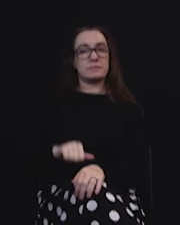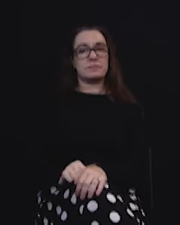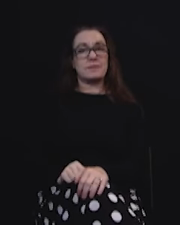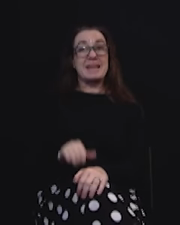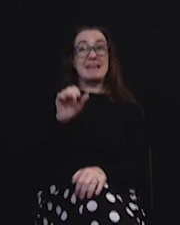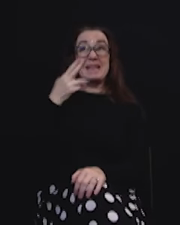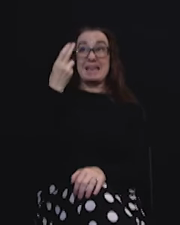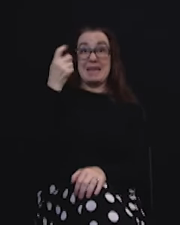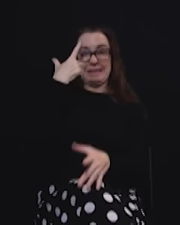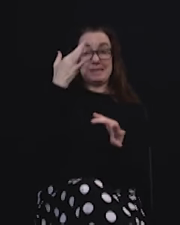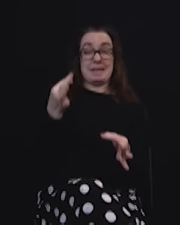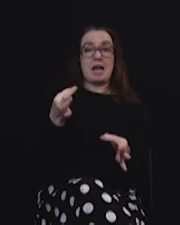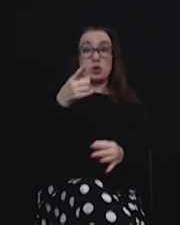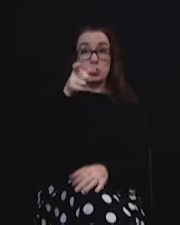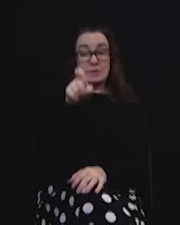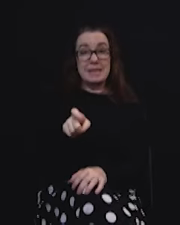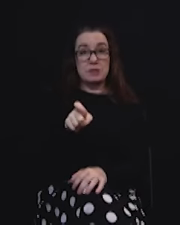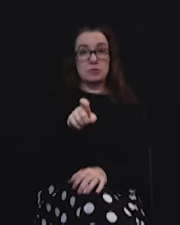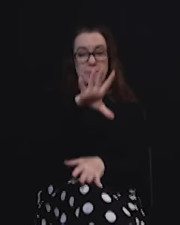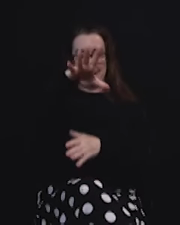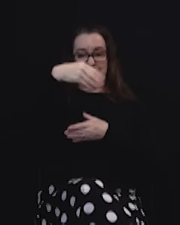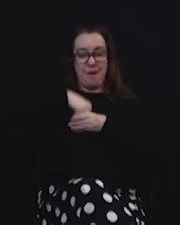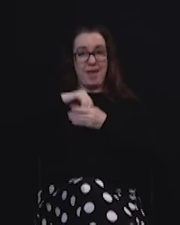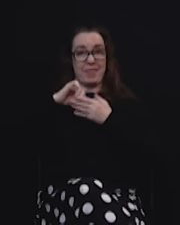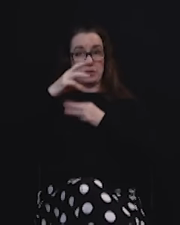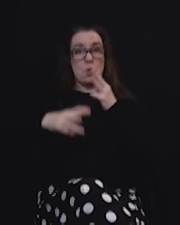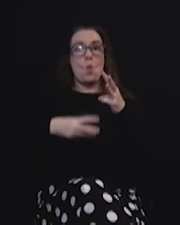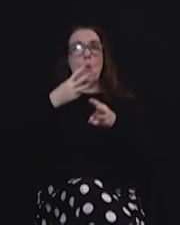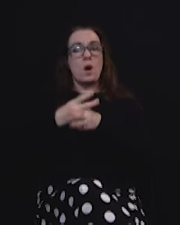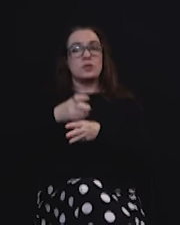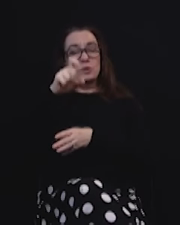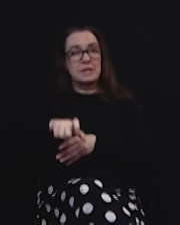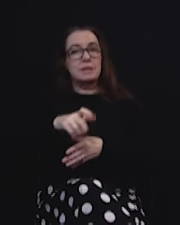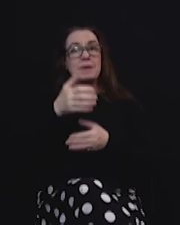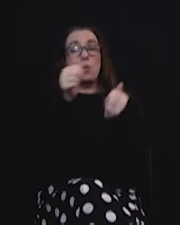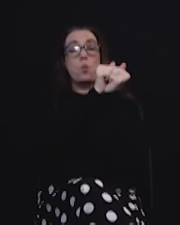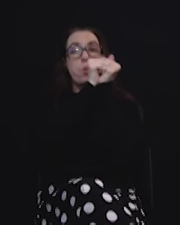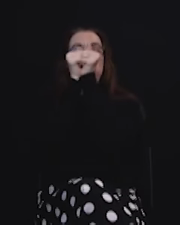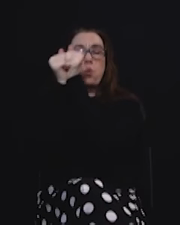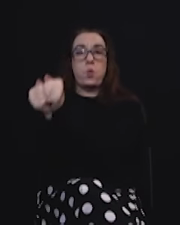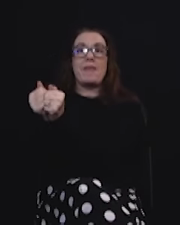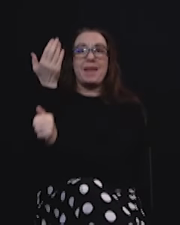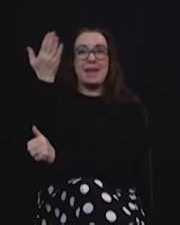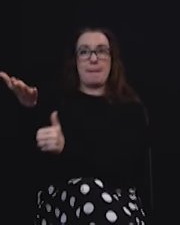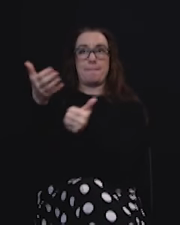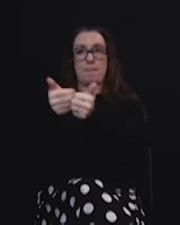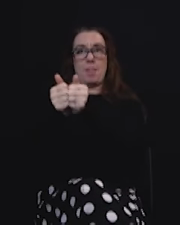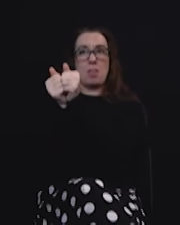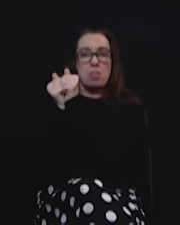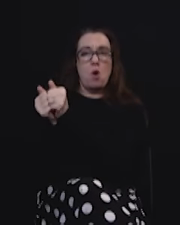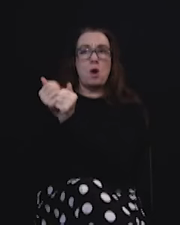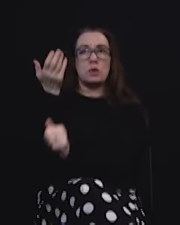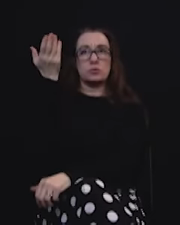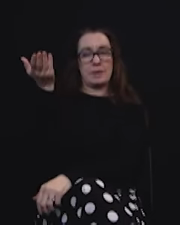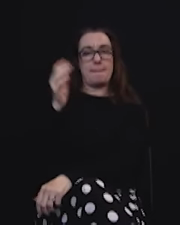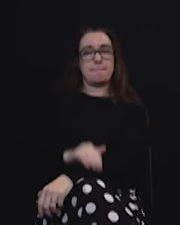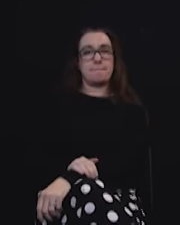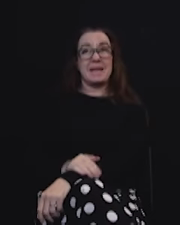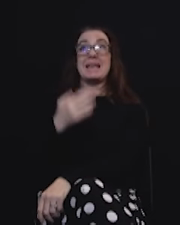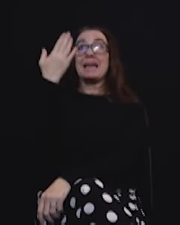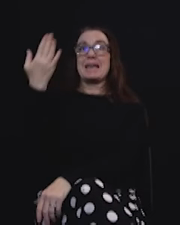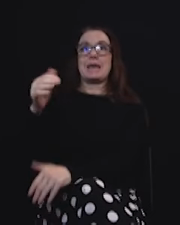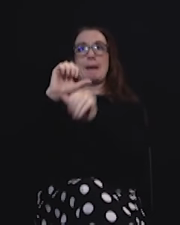He decided you needed to be in this world. You needed to be with him. You belong to him. He